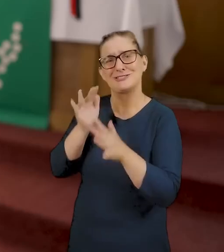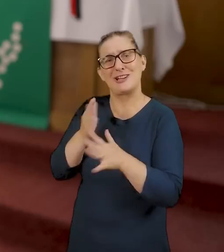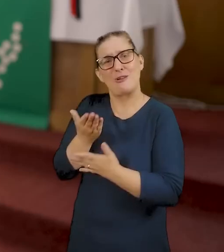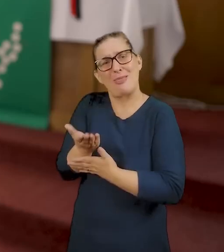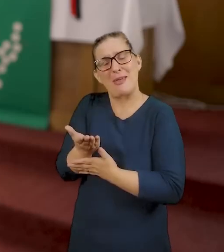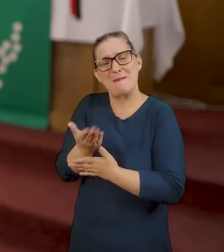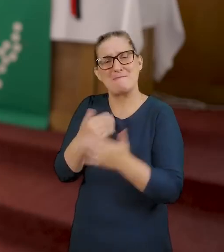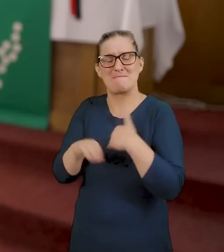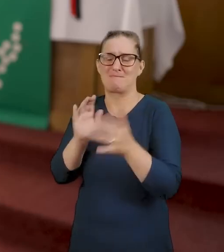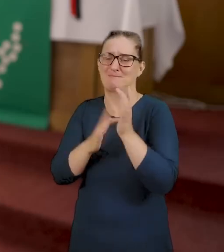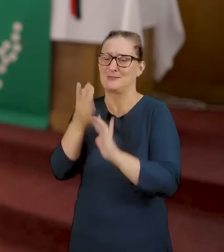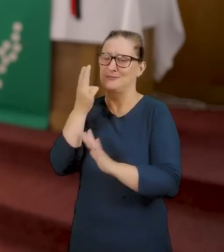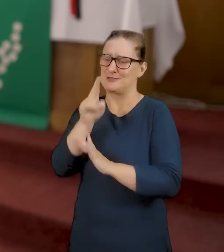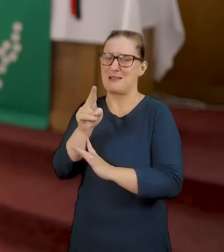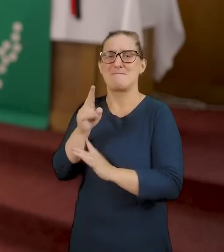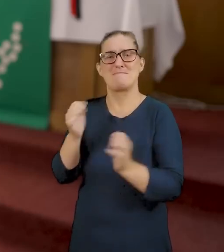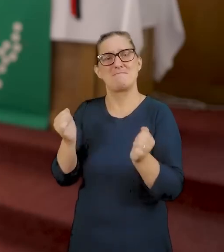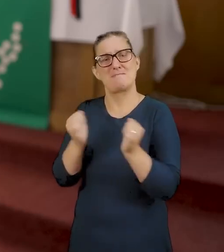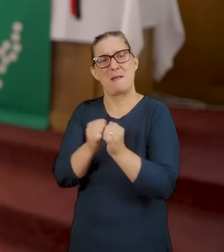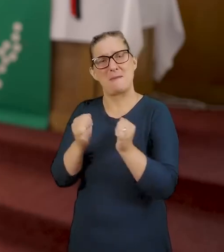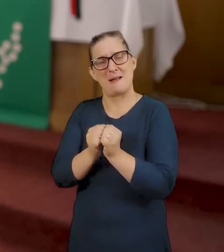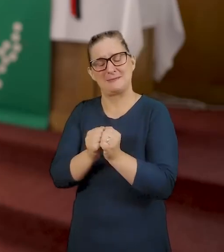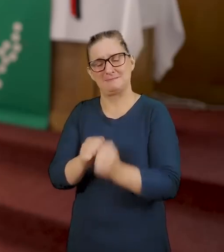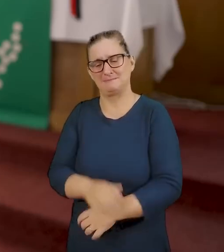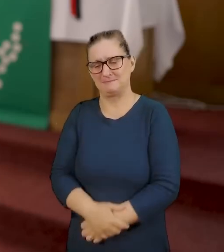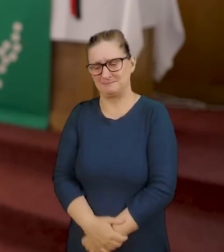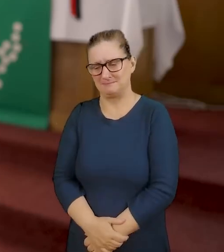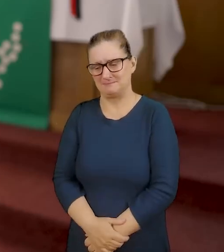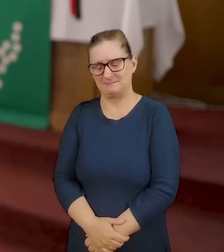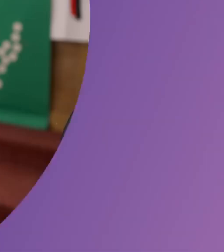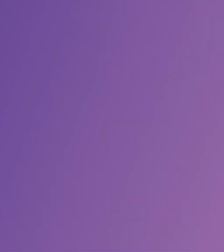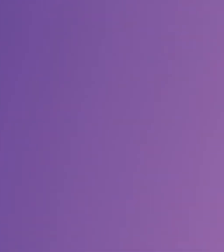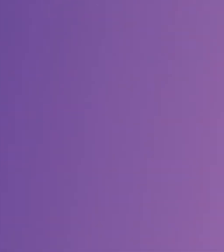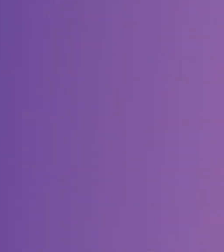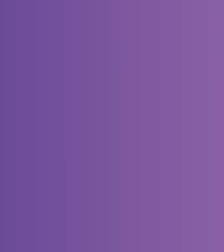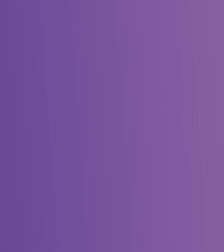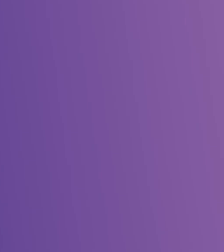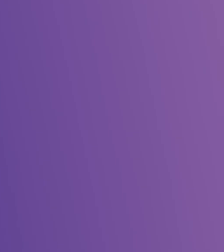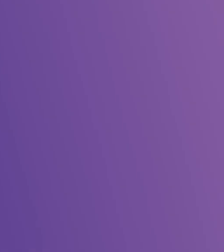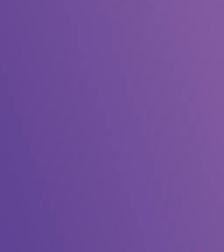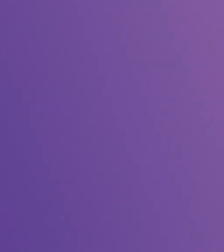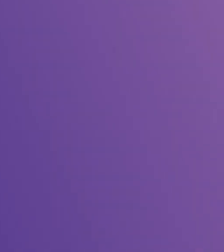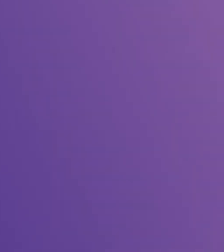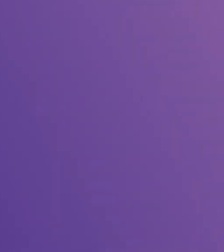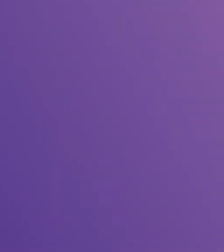your face to shine upon them. In Jesus' name, amen.